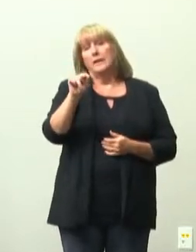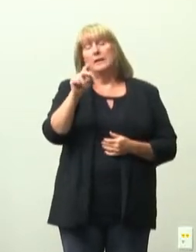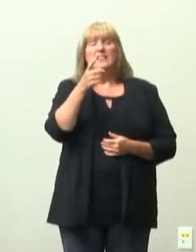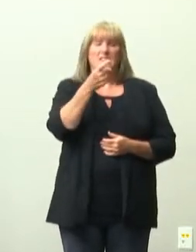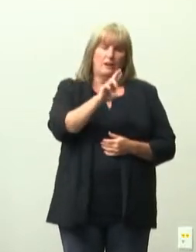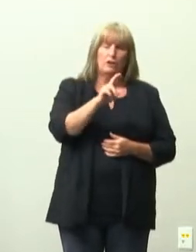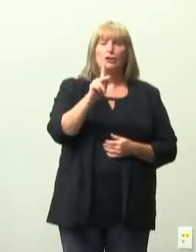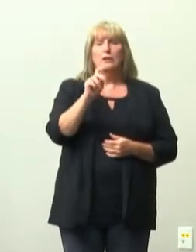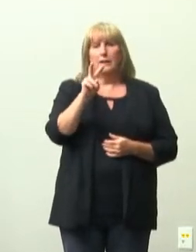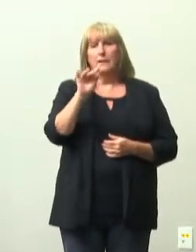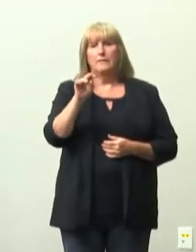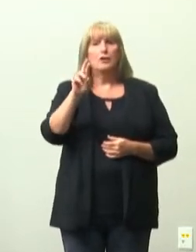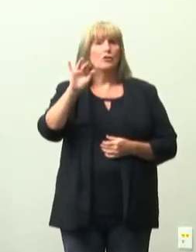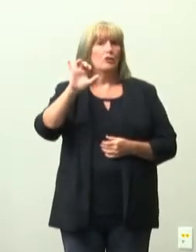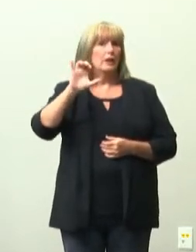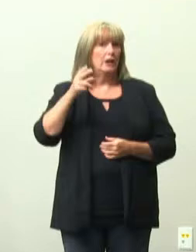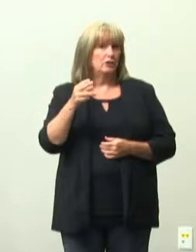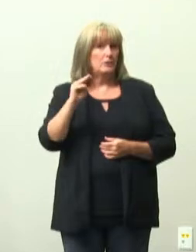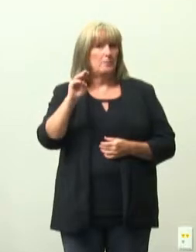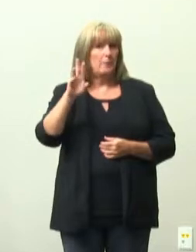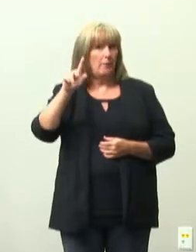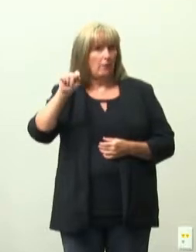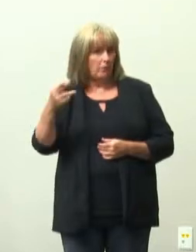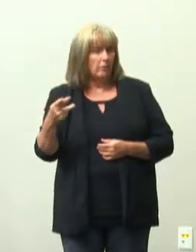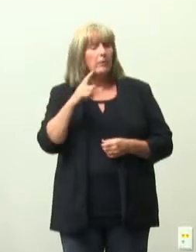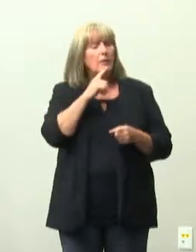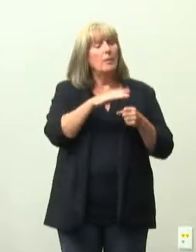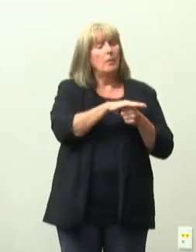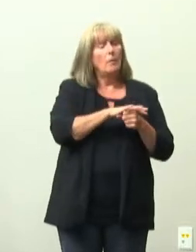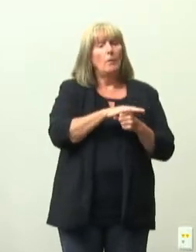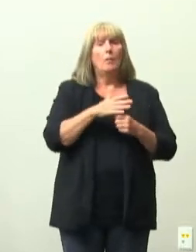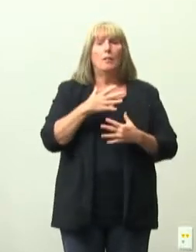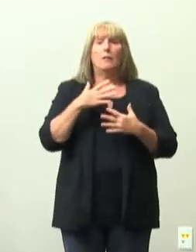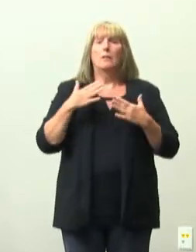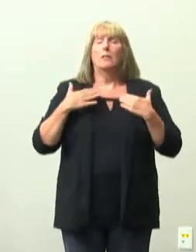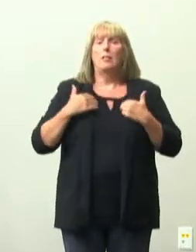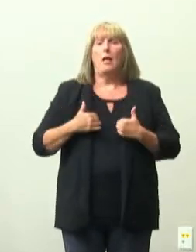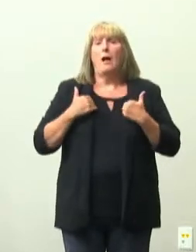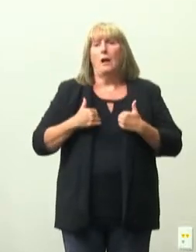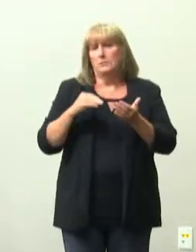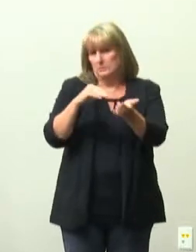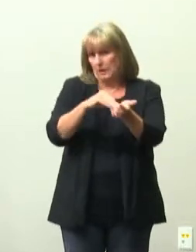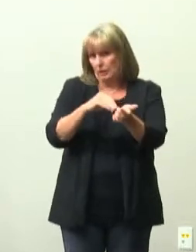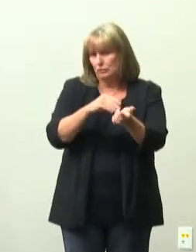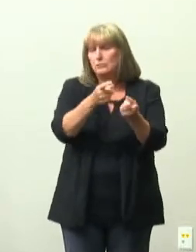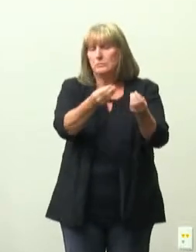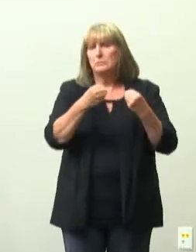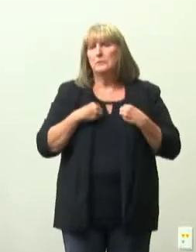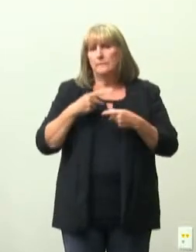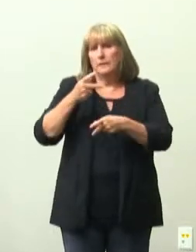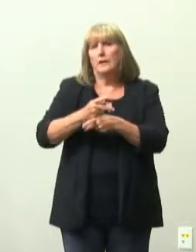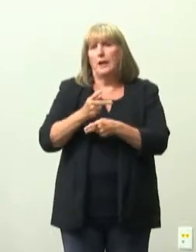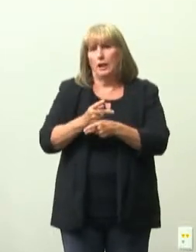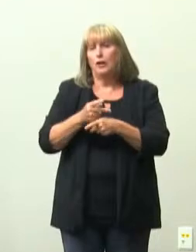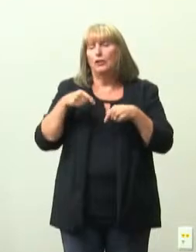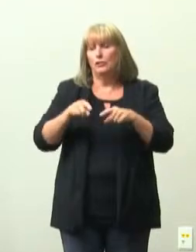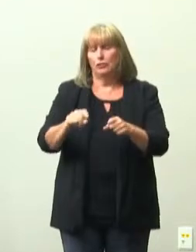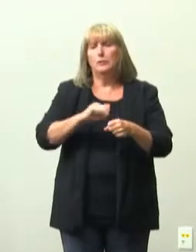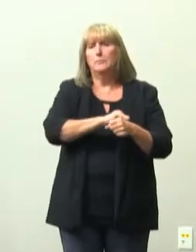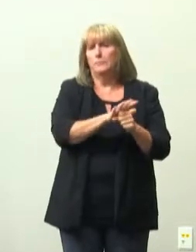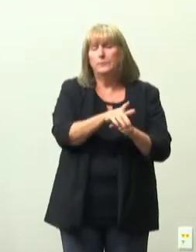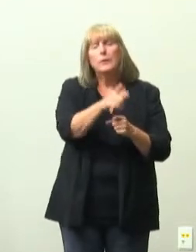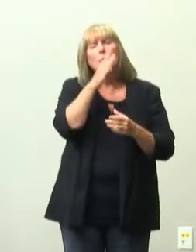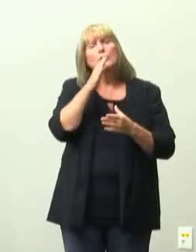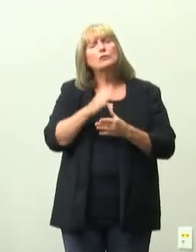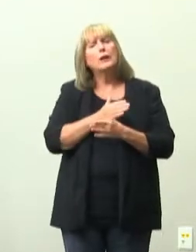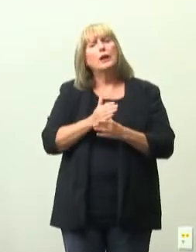us. He is a local pulmonologist who's been providing critical care on the front lines during the pandemic. He's going to share